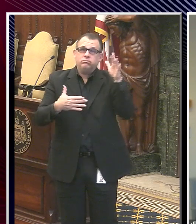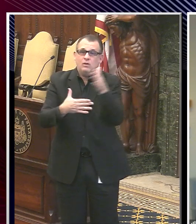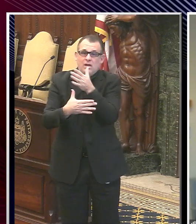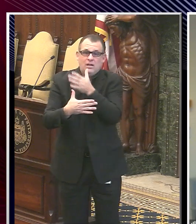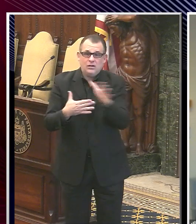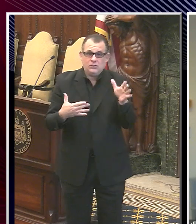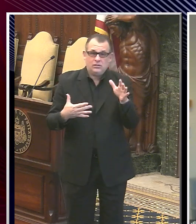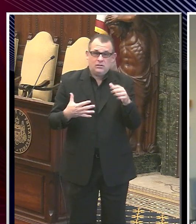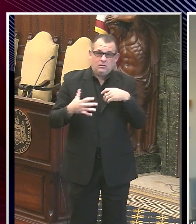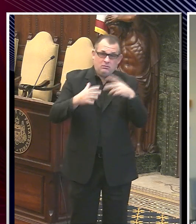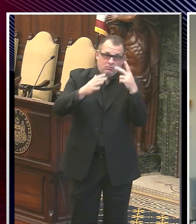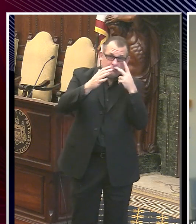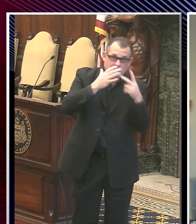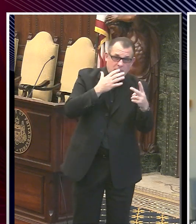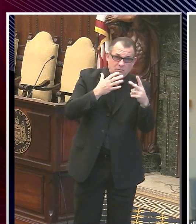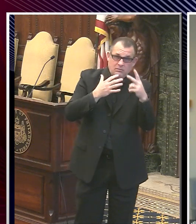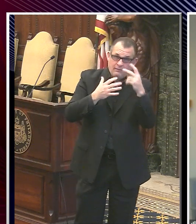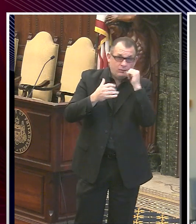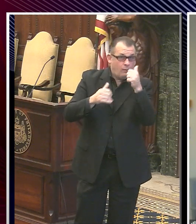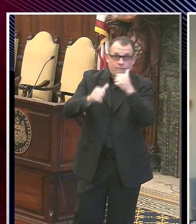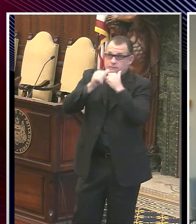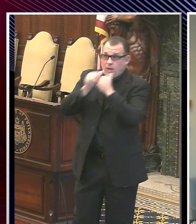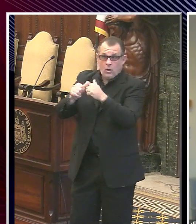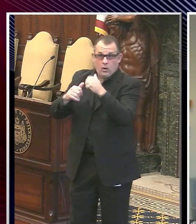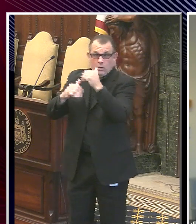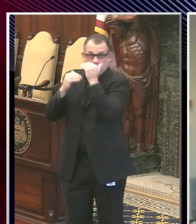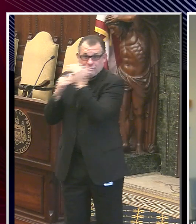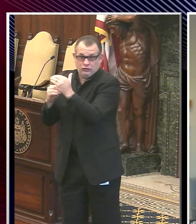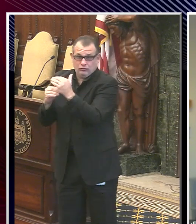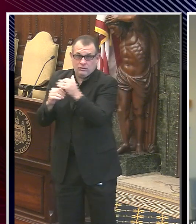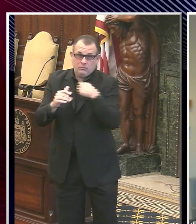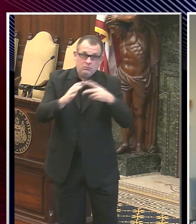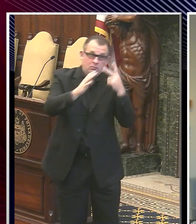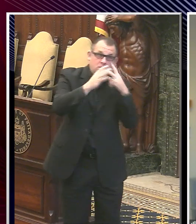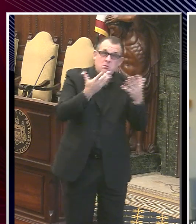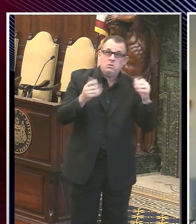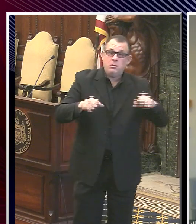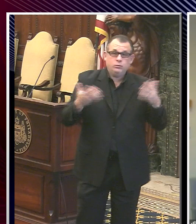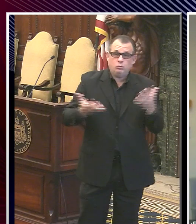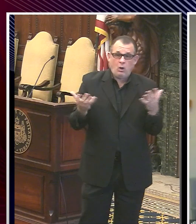if we don't do these restrictions. And to do that, I'm going to try to show you some slides here.